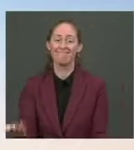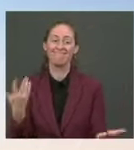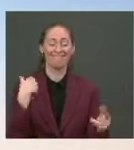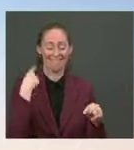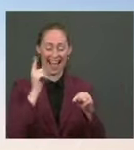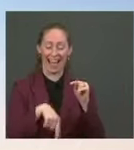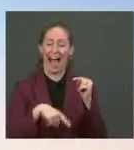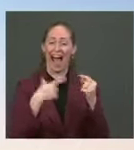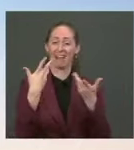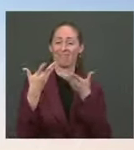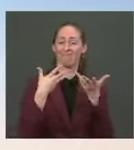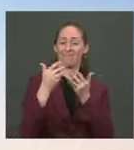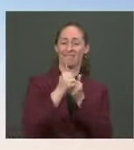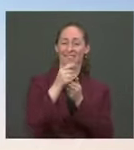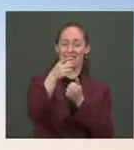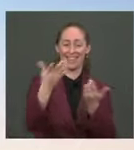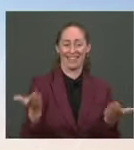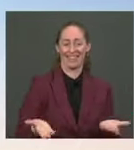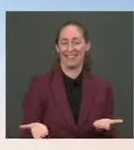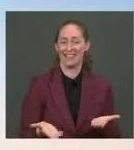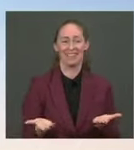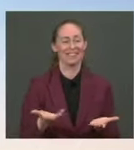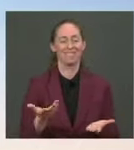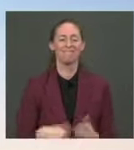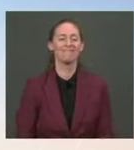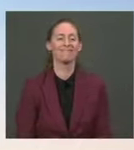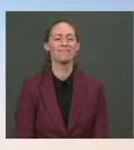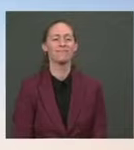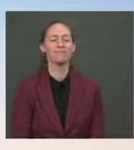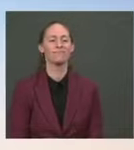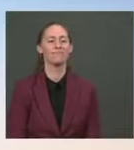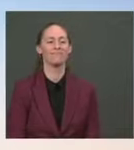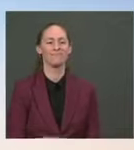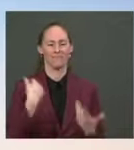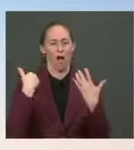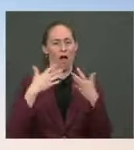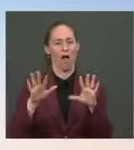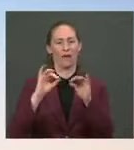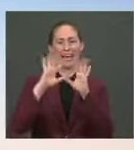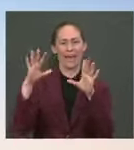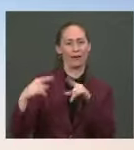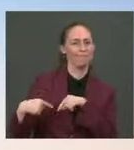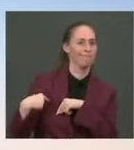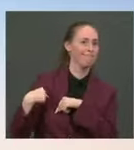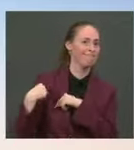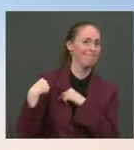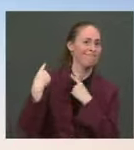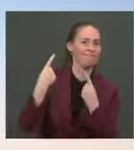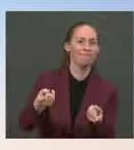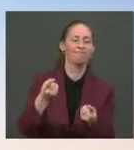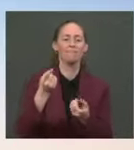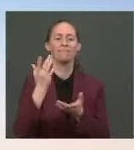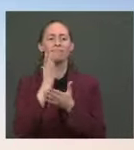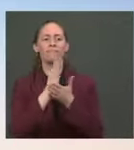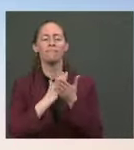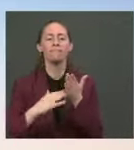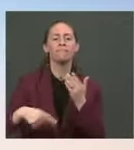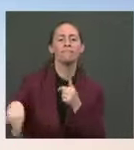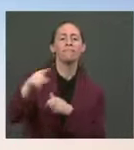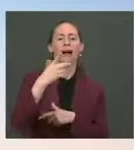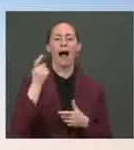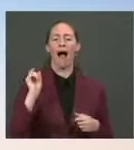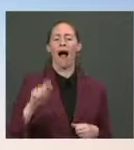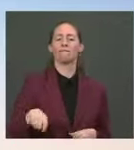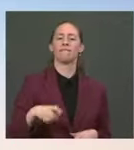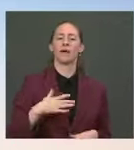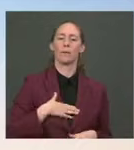here, obviously. We know, and we've said from the beginning, that some will have to come up, some will have to come down. And if